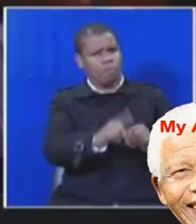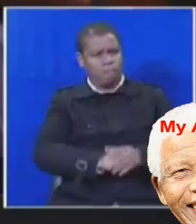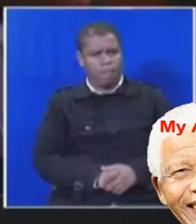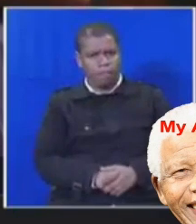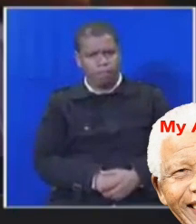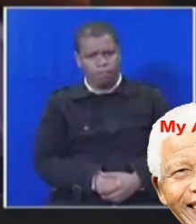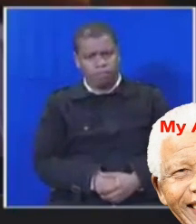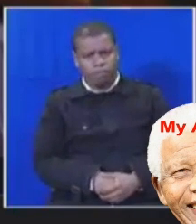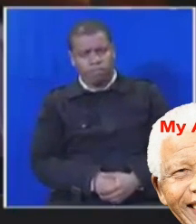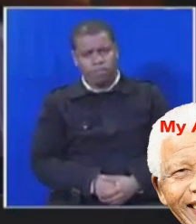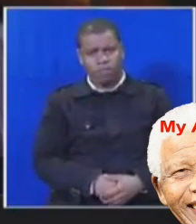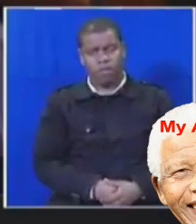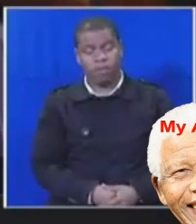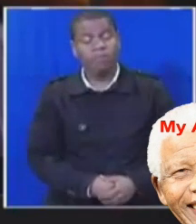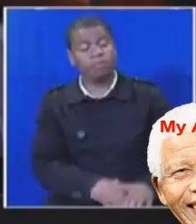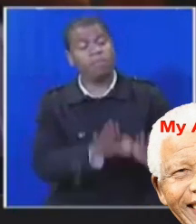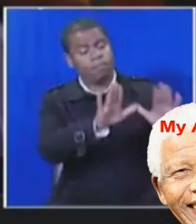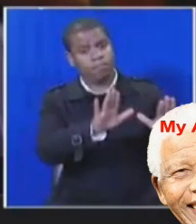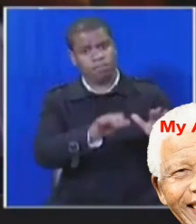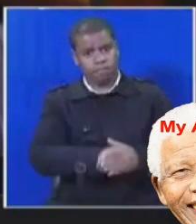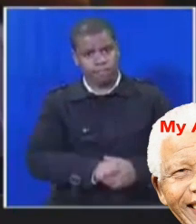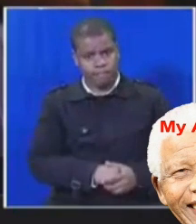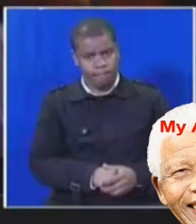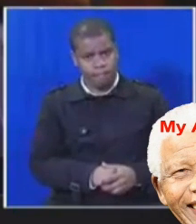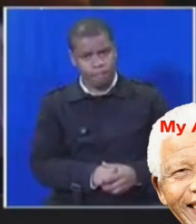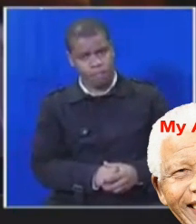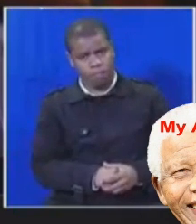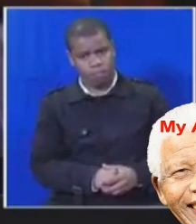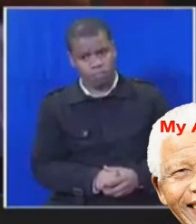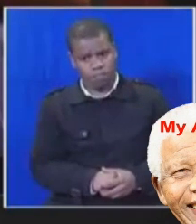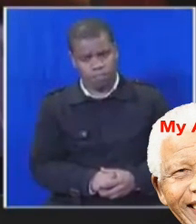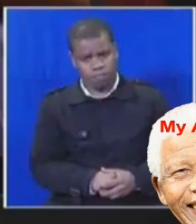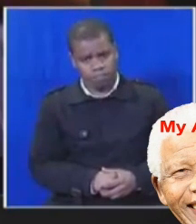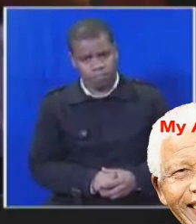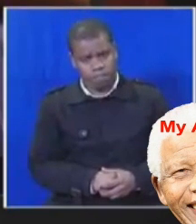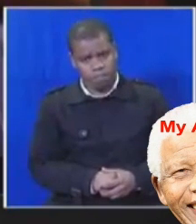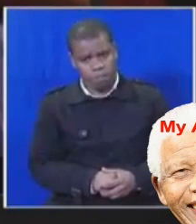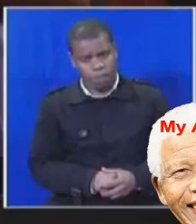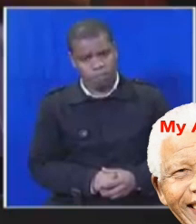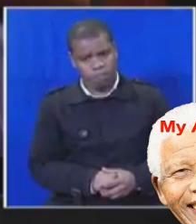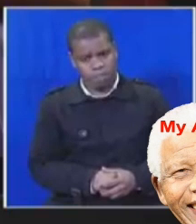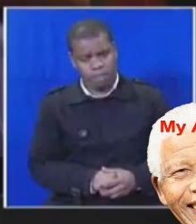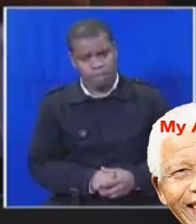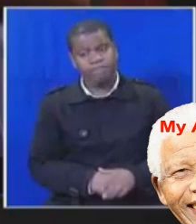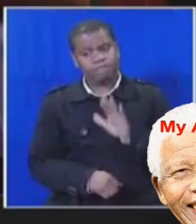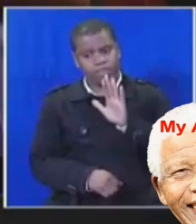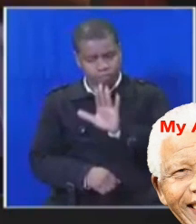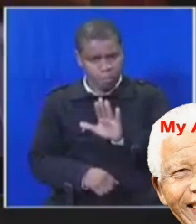Thank you, honorable member. Can you take a seat? Well, Honorable thanks, member. Chair. Maybe it will be time to address... Order, honorable member.